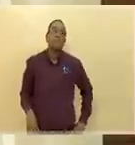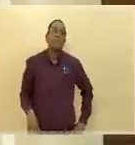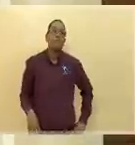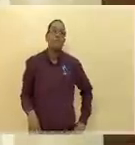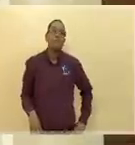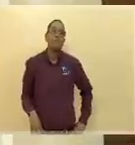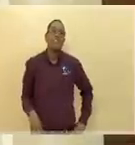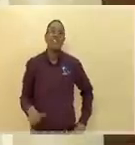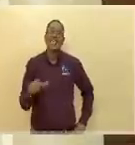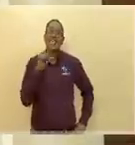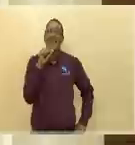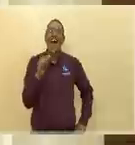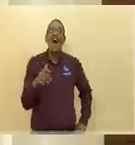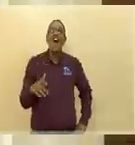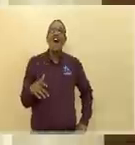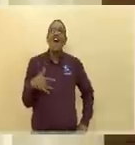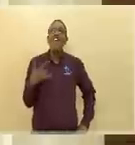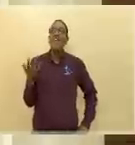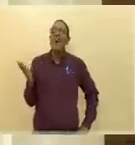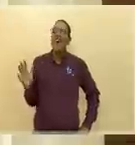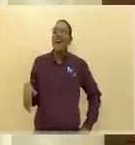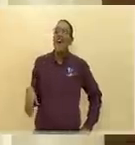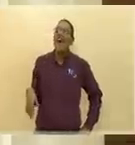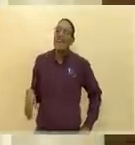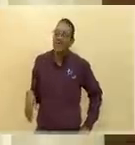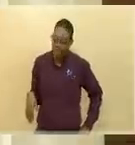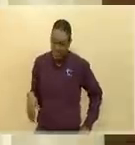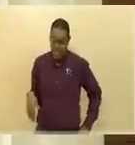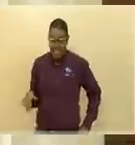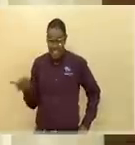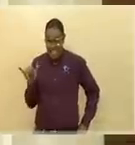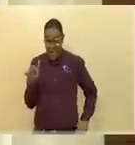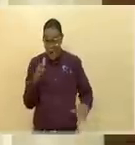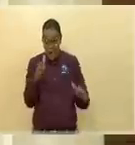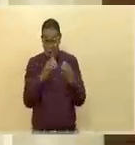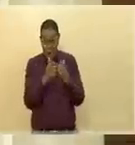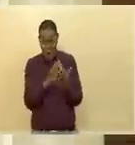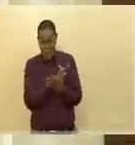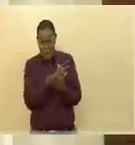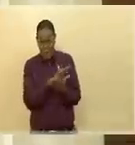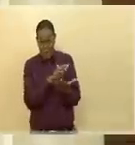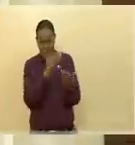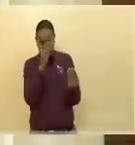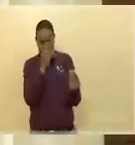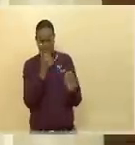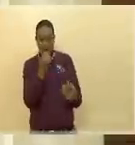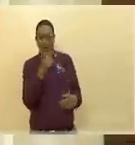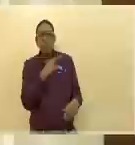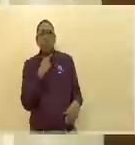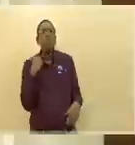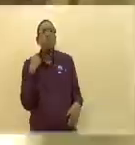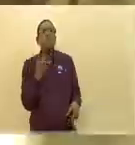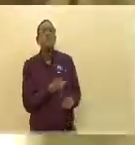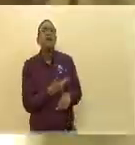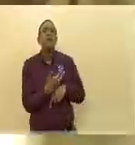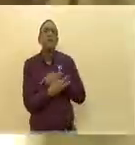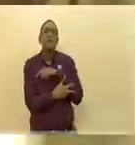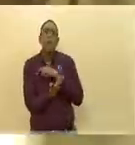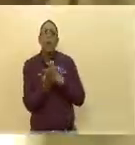naive that in the same way that paper-based data is at risk of being